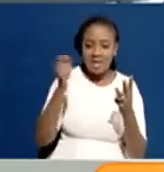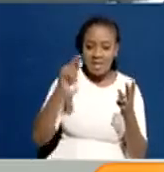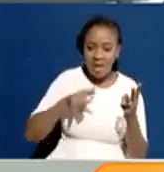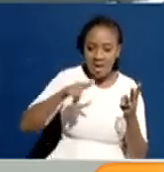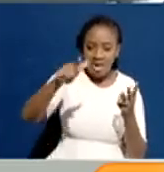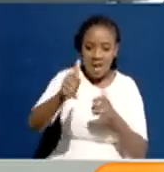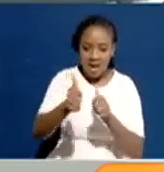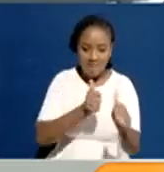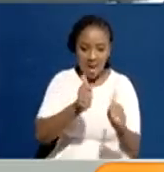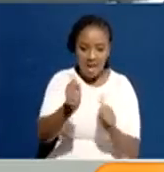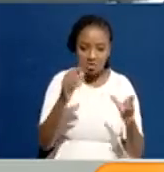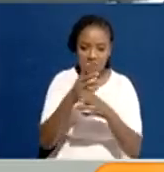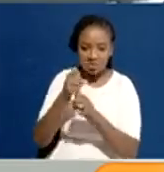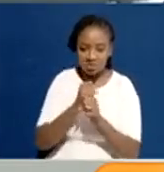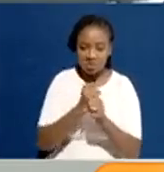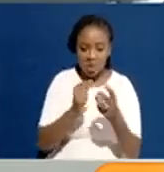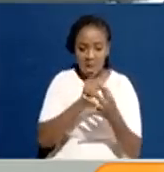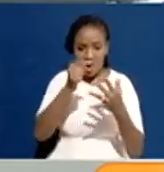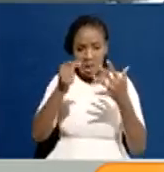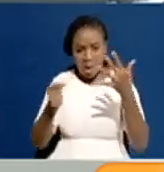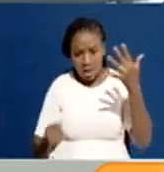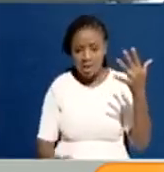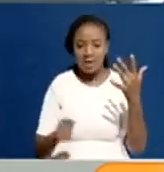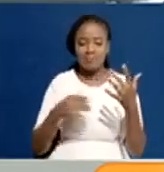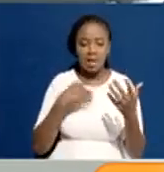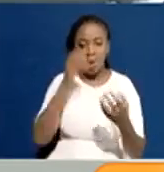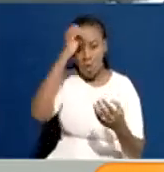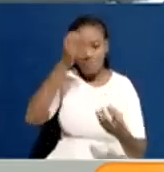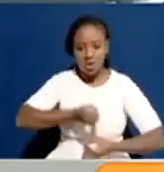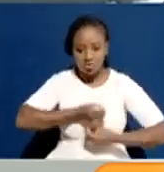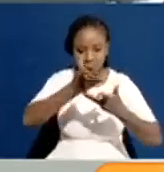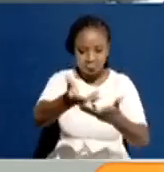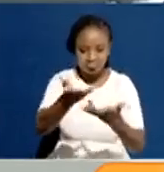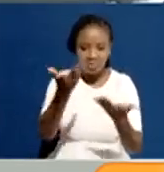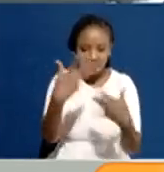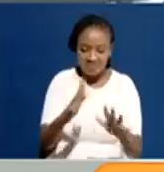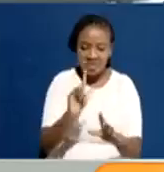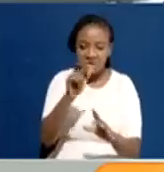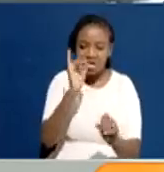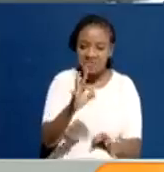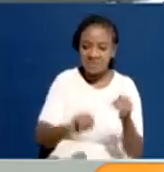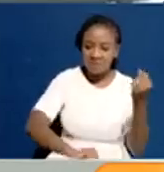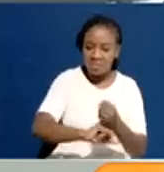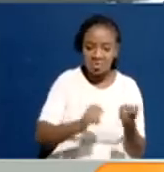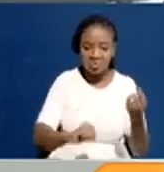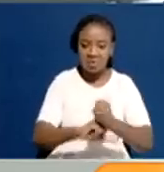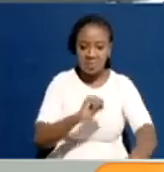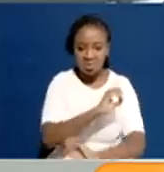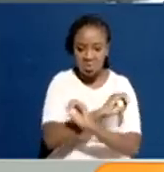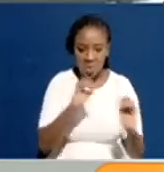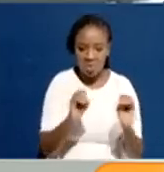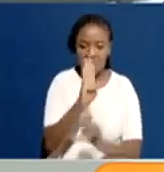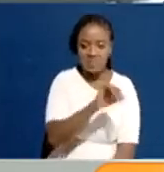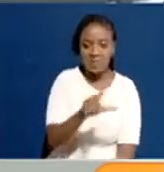Association are among entities which shared their views on the bill on day 5 of the public